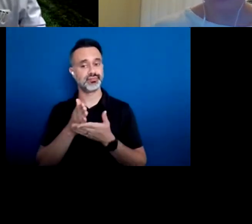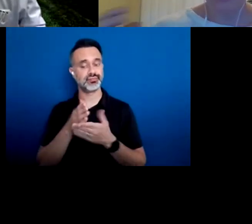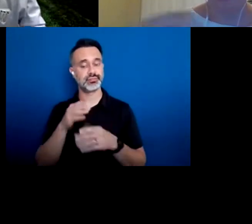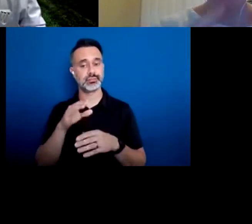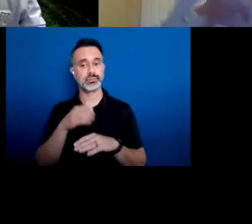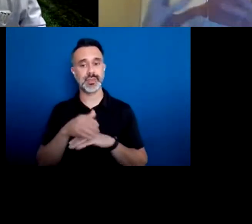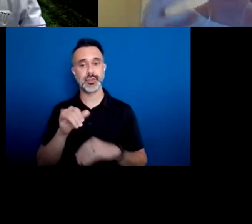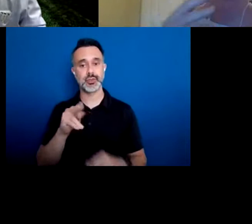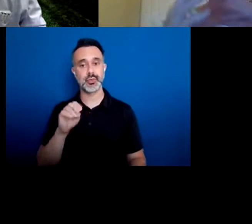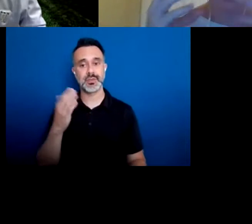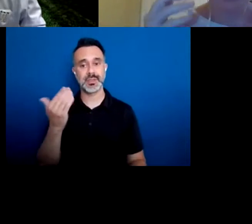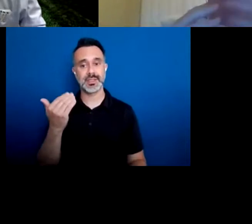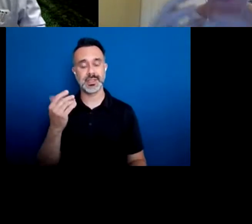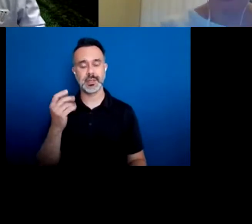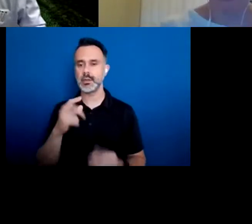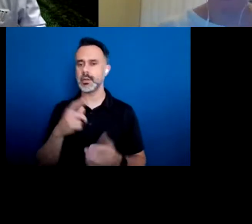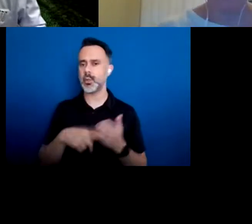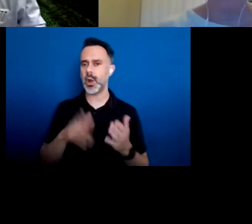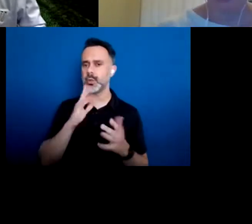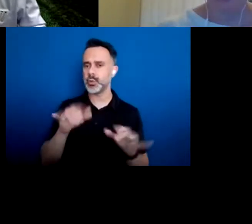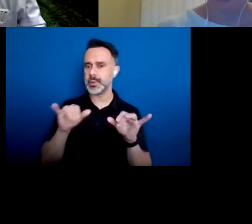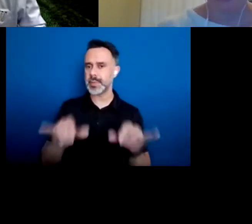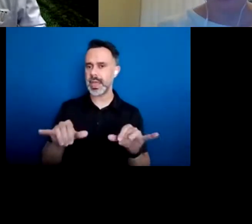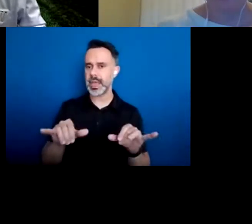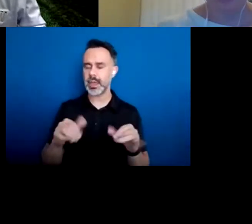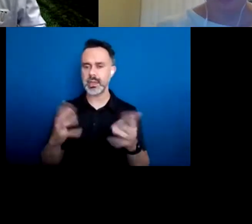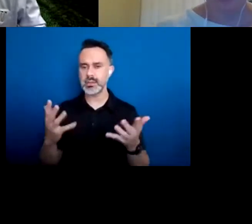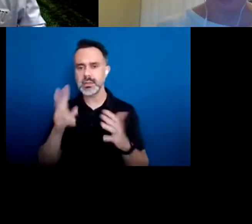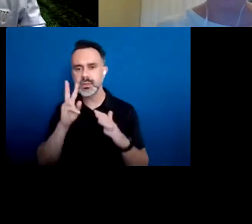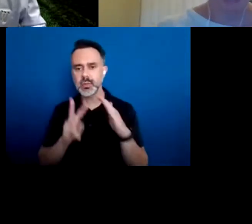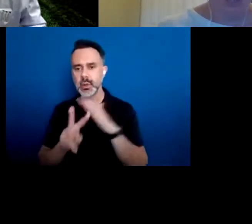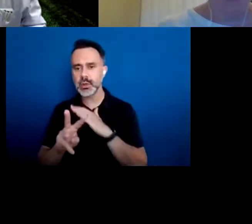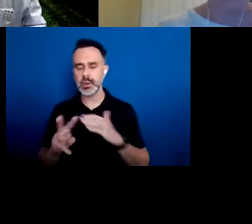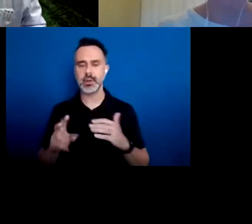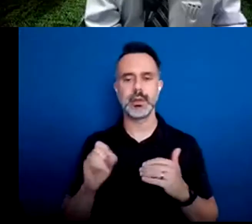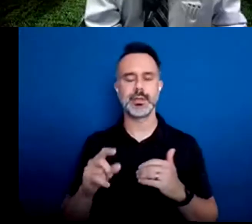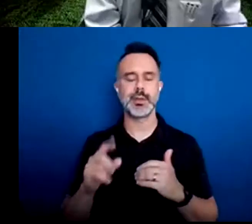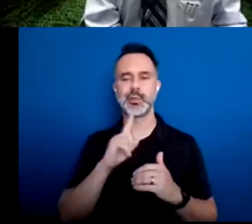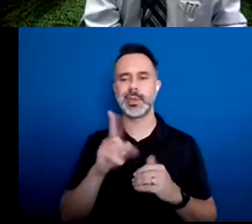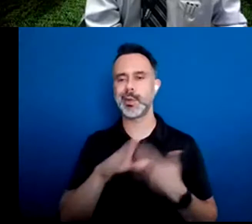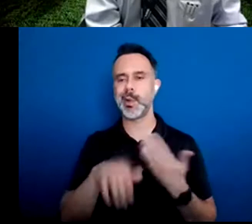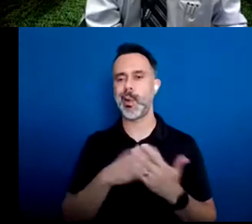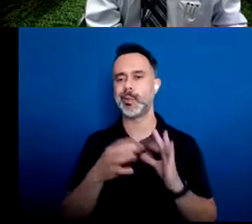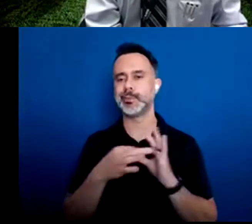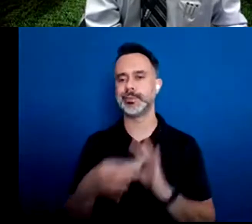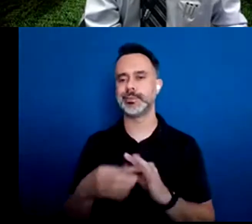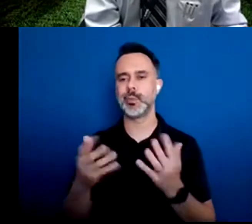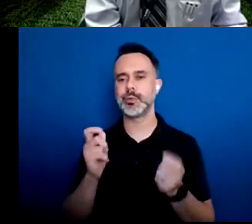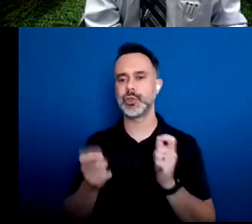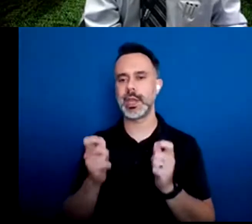you foresee? So just kind of all tying into the changes that are happening now and poised to happen in a